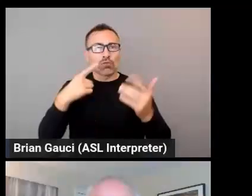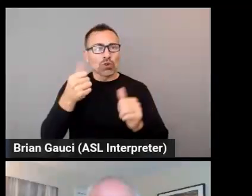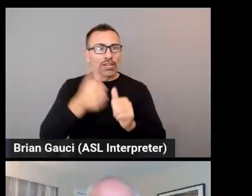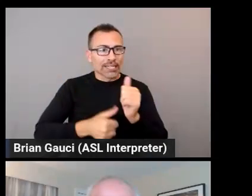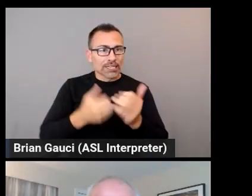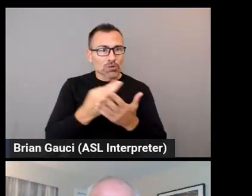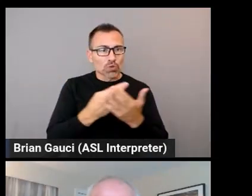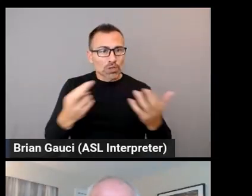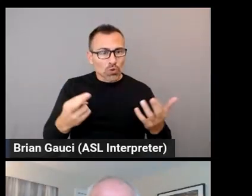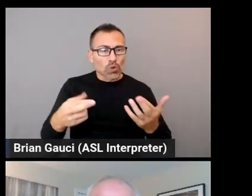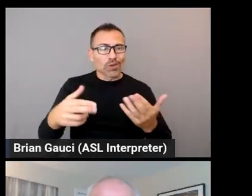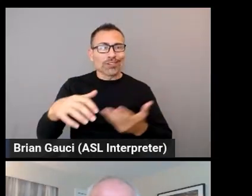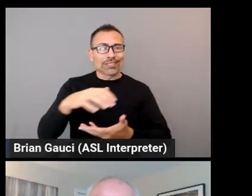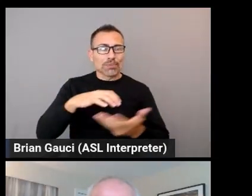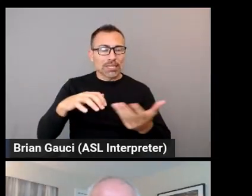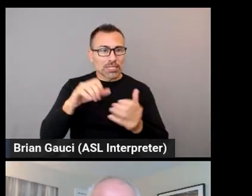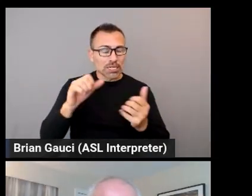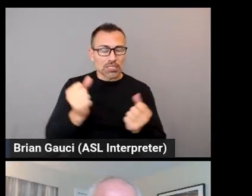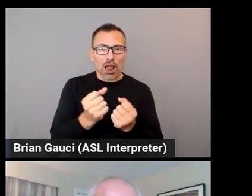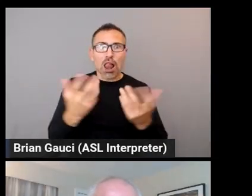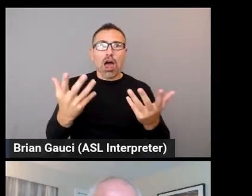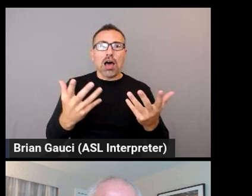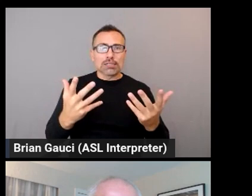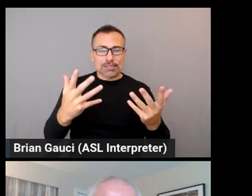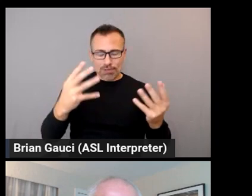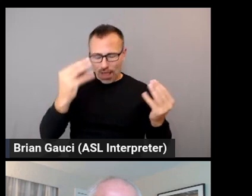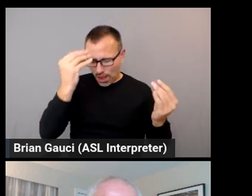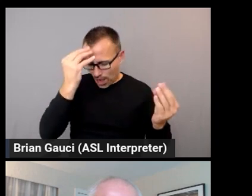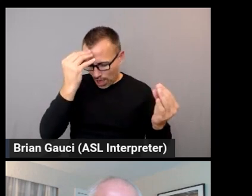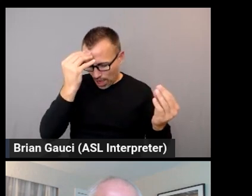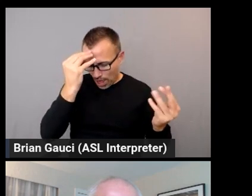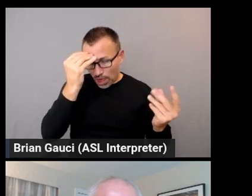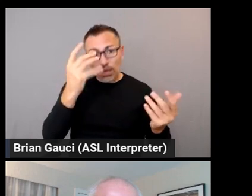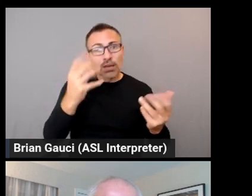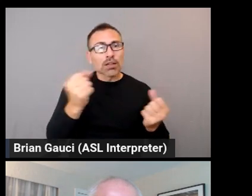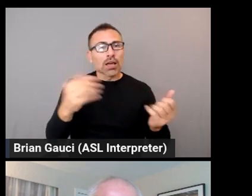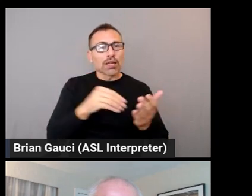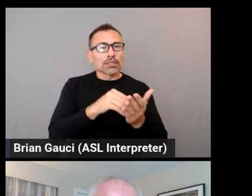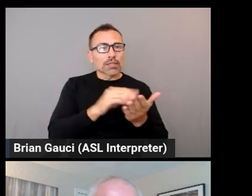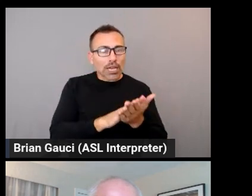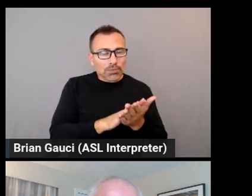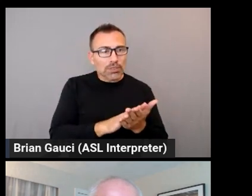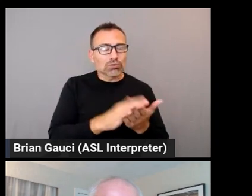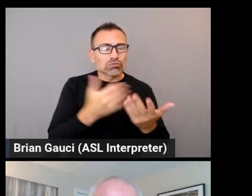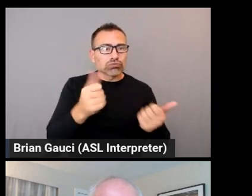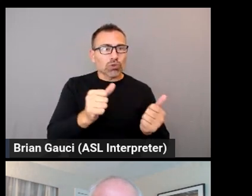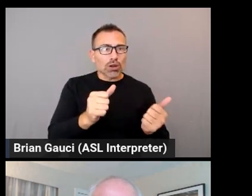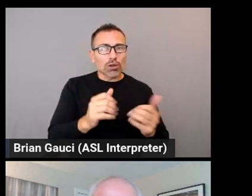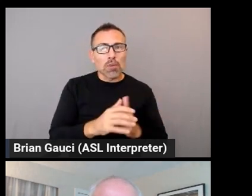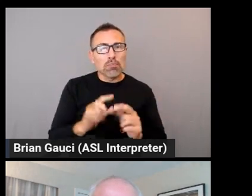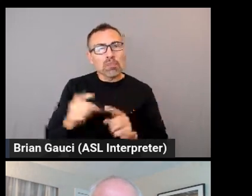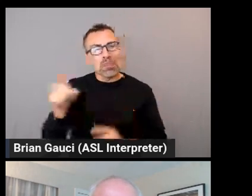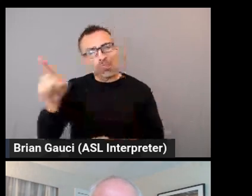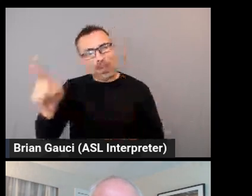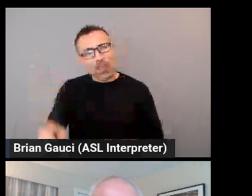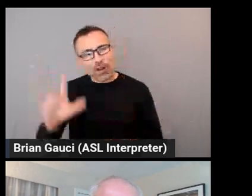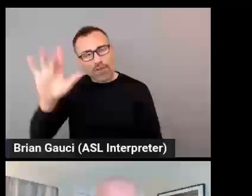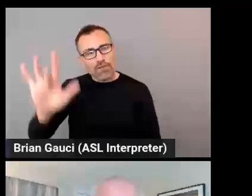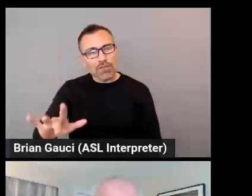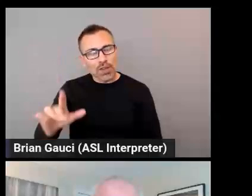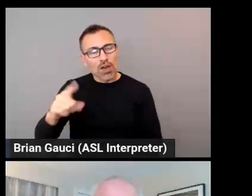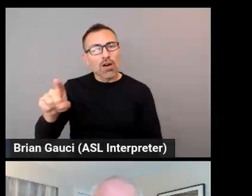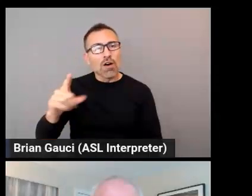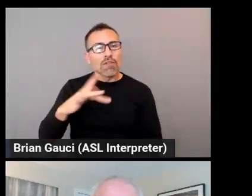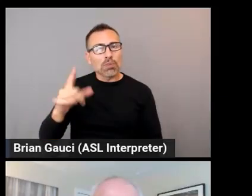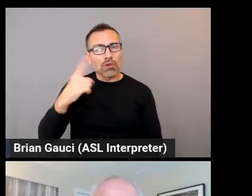your head. There's a lot of sort of docs to go through there. And those are all available for you. Those are all good references. But what we're trying to do with Composer is take a